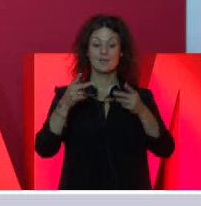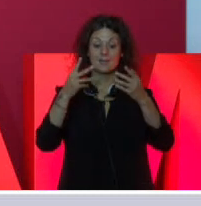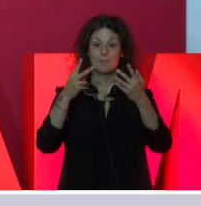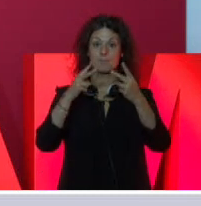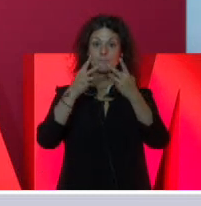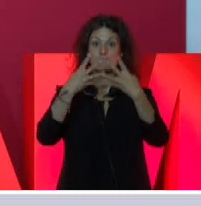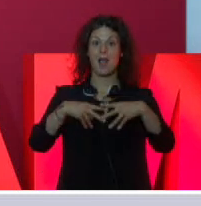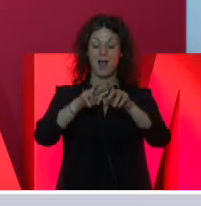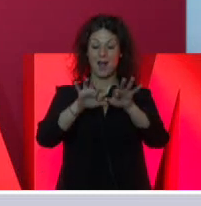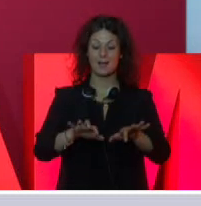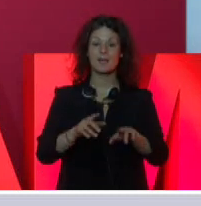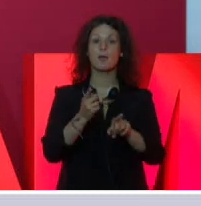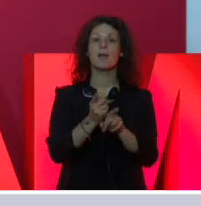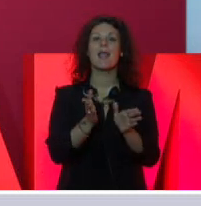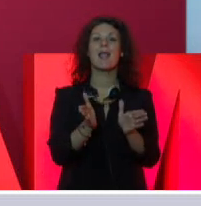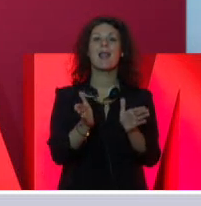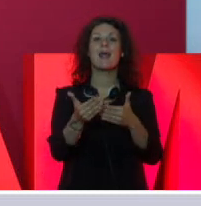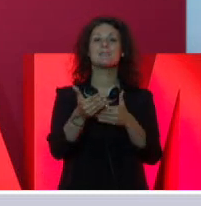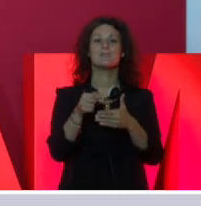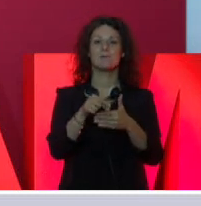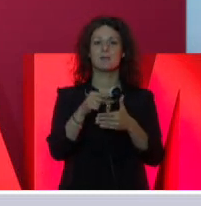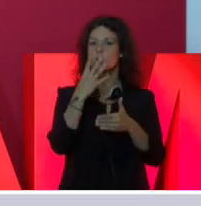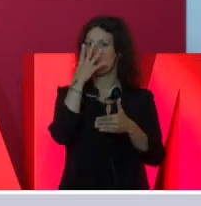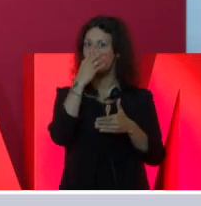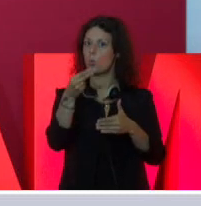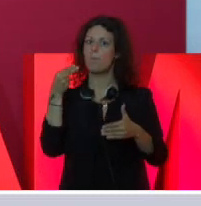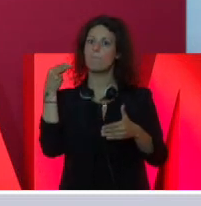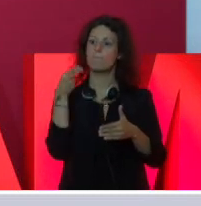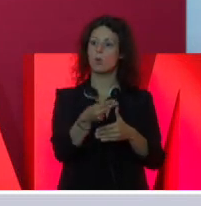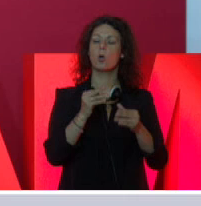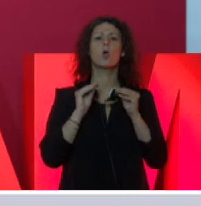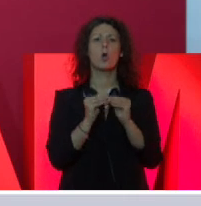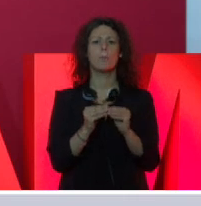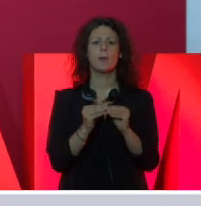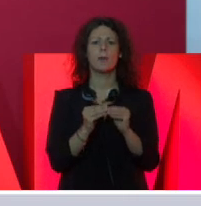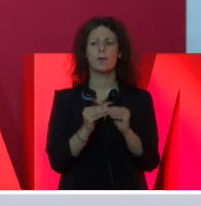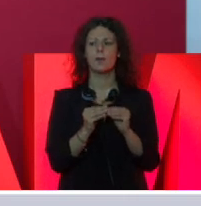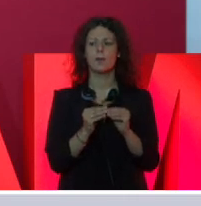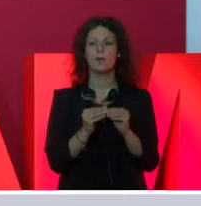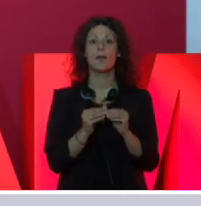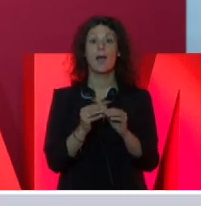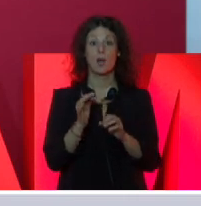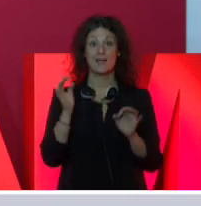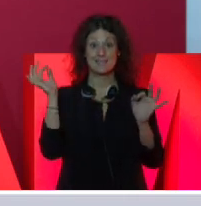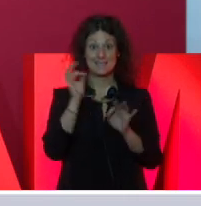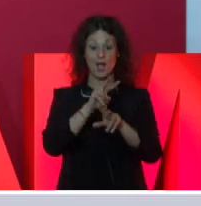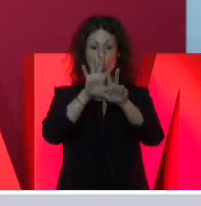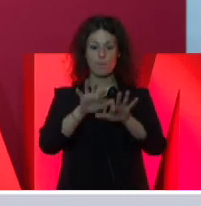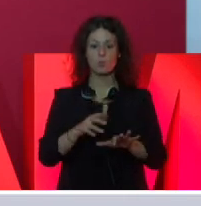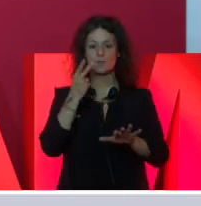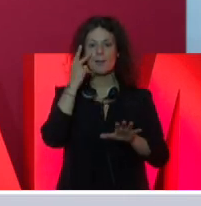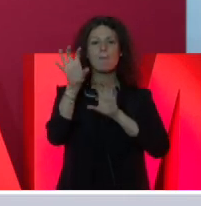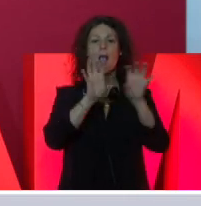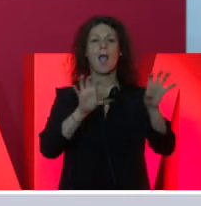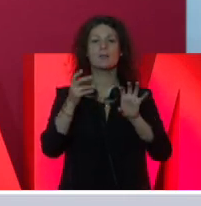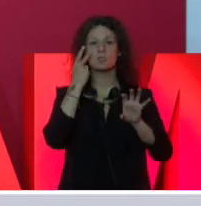the method the machine uses to classify an animal as a dog or as a wolf is the presence